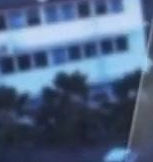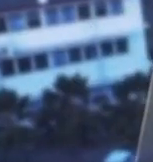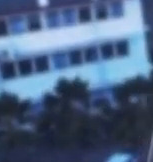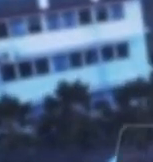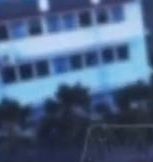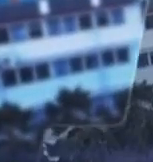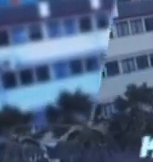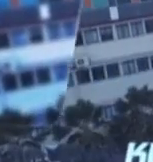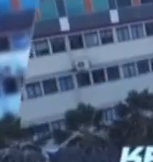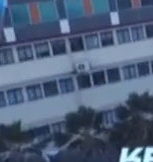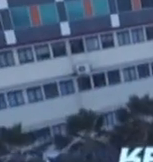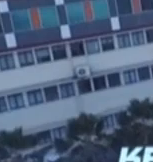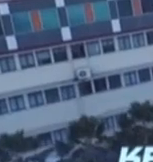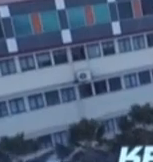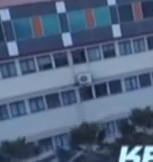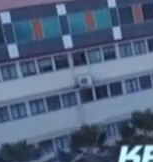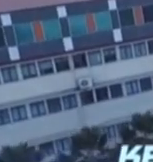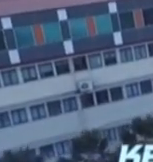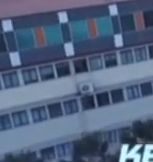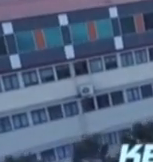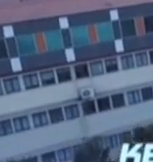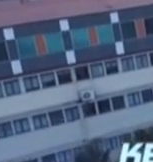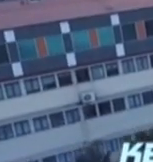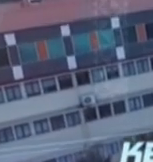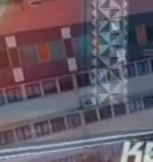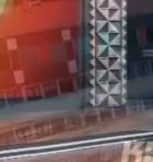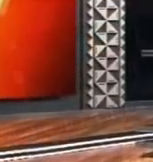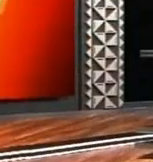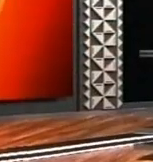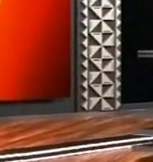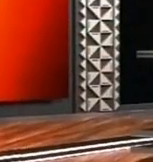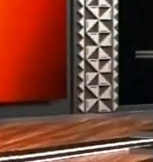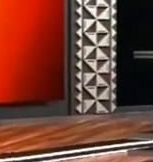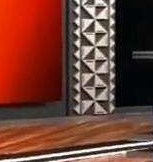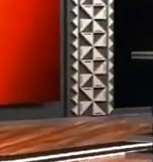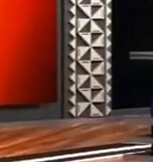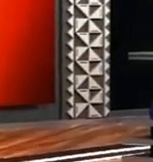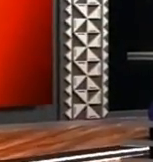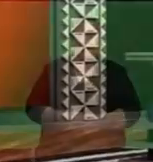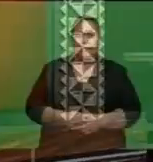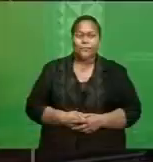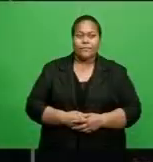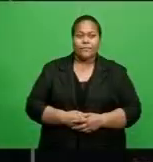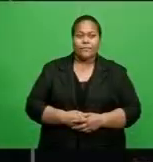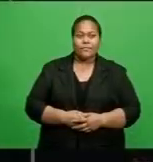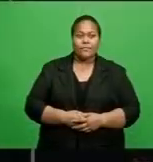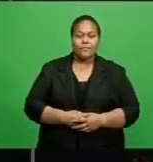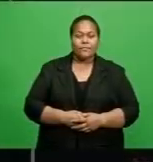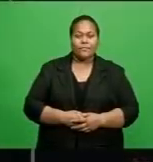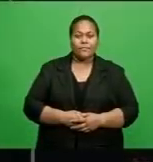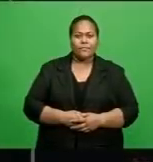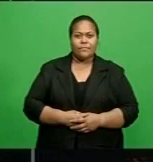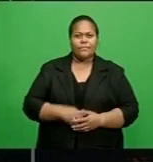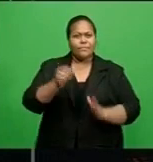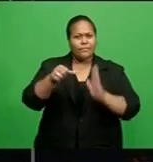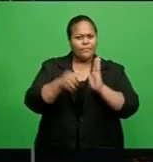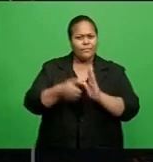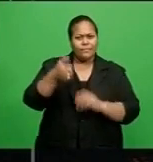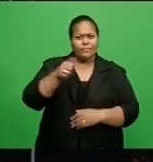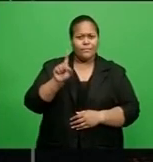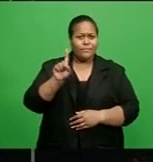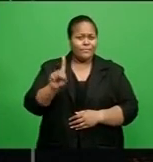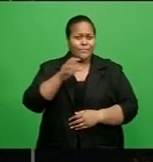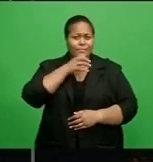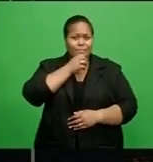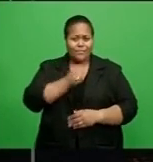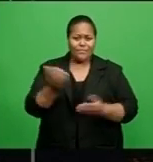From the studios of FBC Suva, Jackie Smith. A 61-year-old man who arrived in Fiji